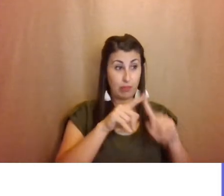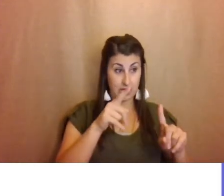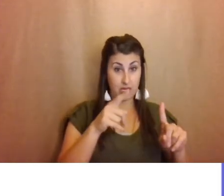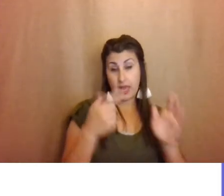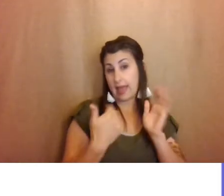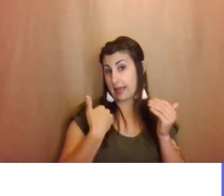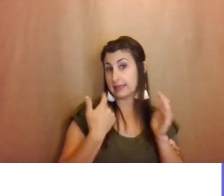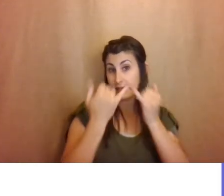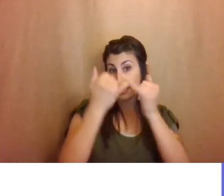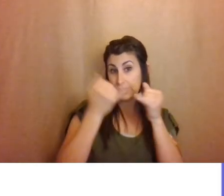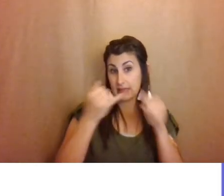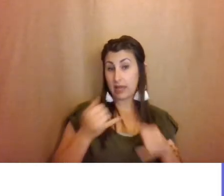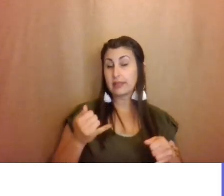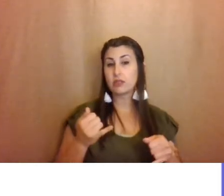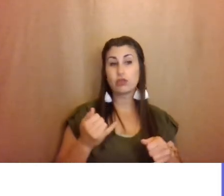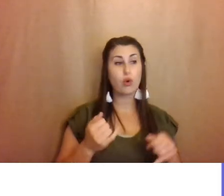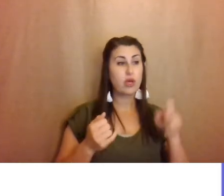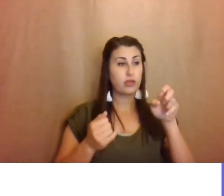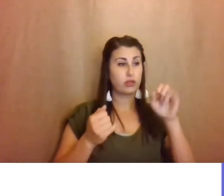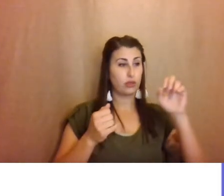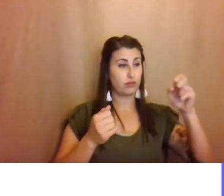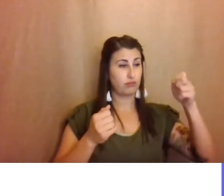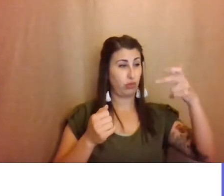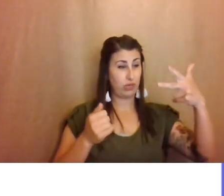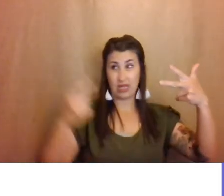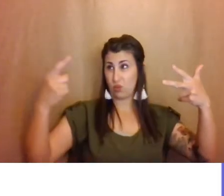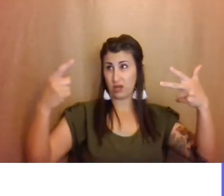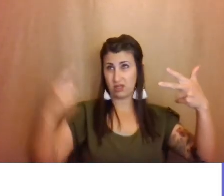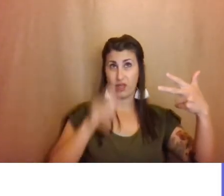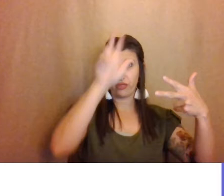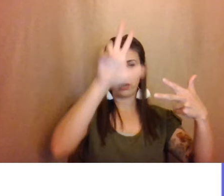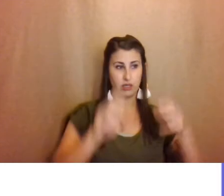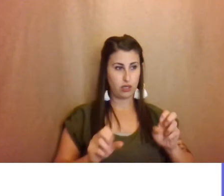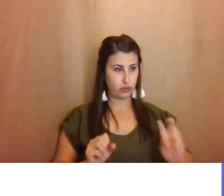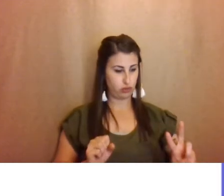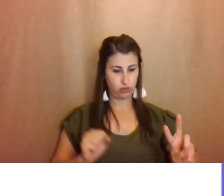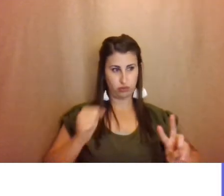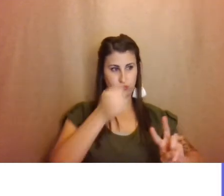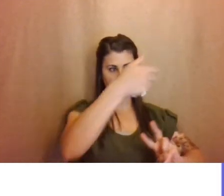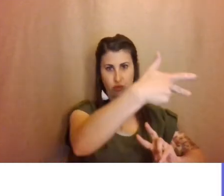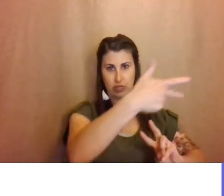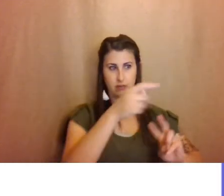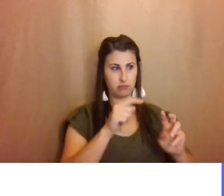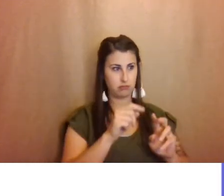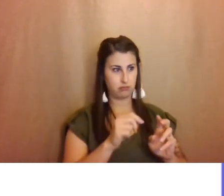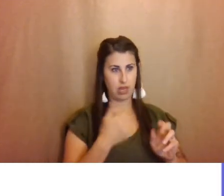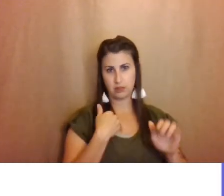4. And 2 lines and 1 line, that would be 2. Now let's check. How do we get from 12 to 2? Well, we